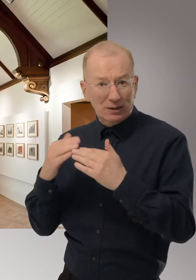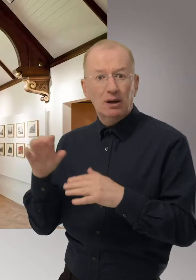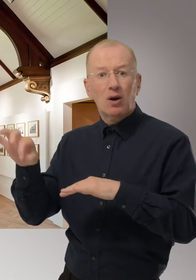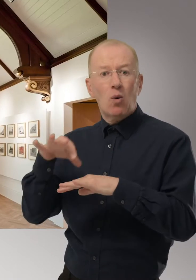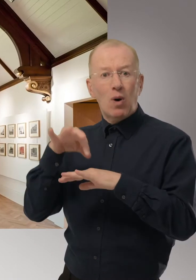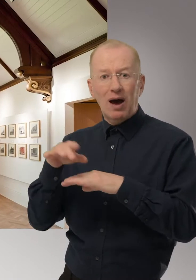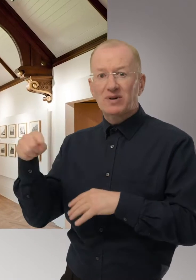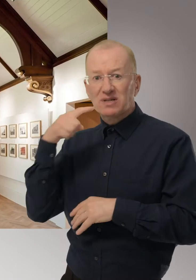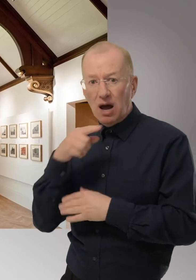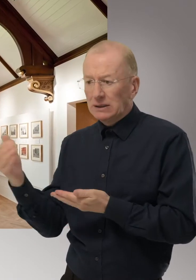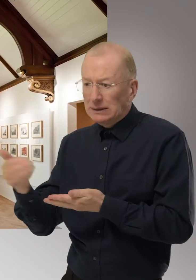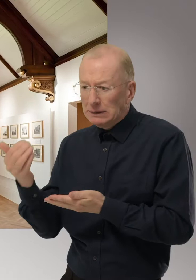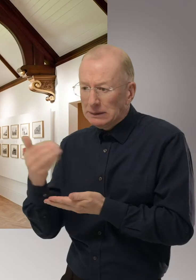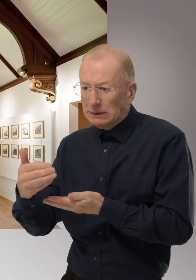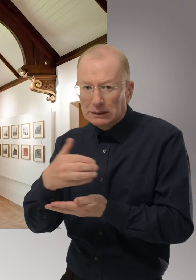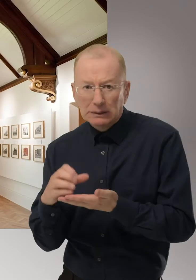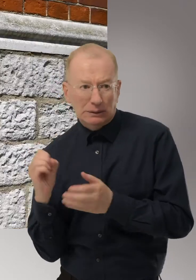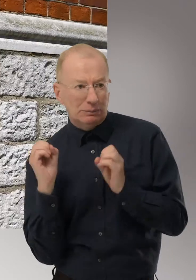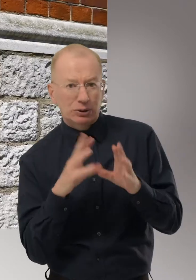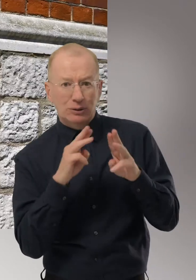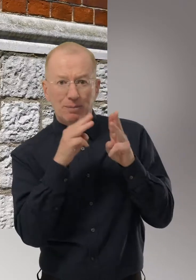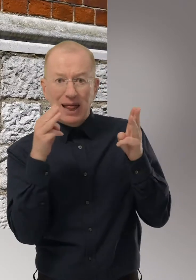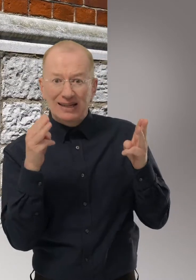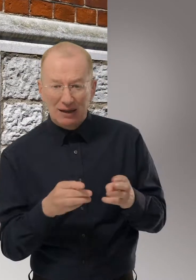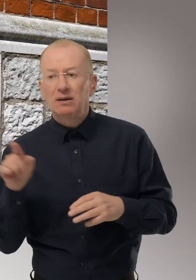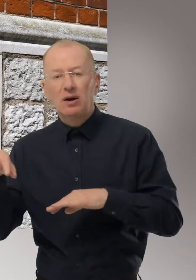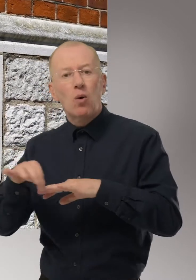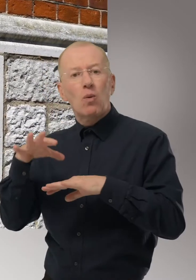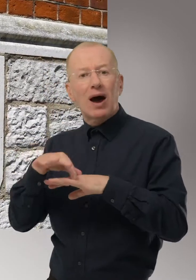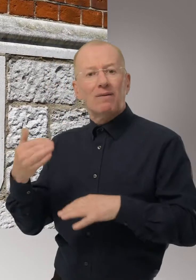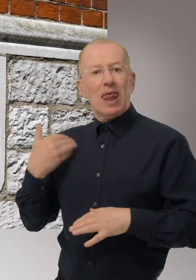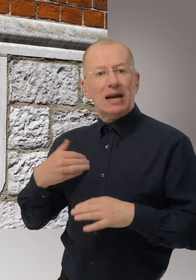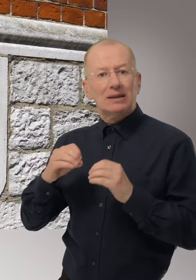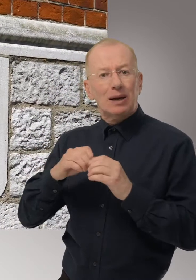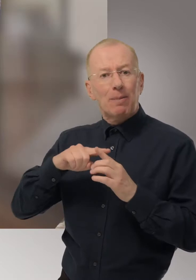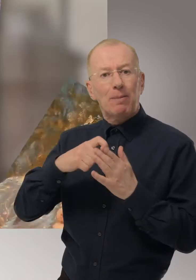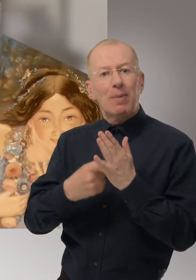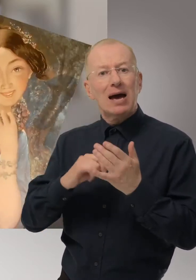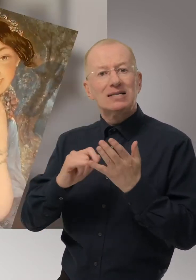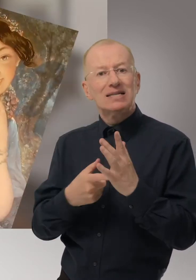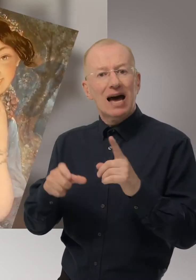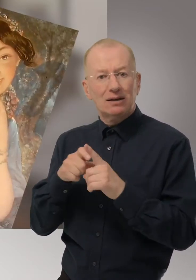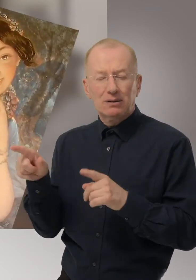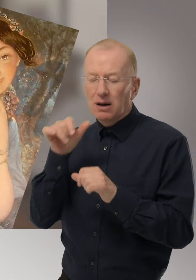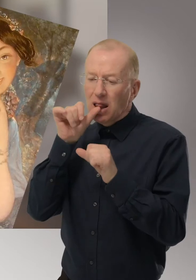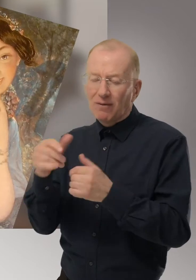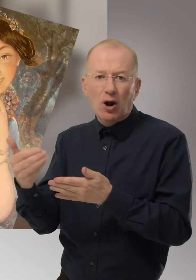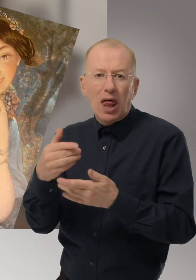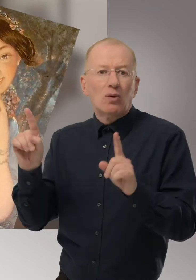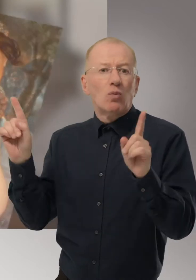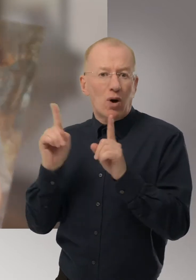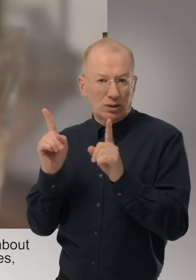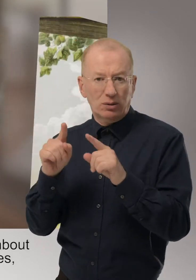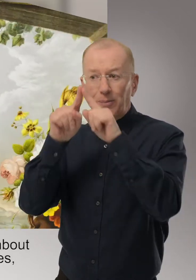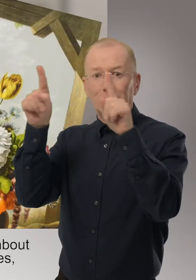paid for this wing to house collections which his own son and wife had given to the museum. Lady Bearsted had a passion for prints